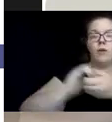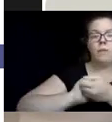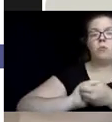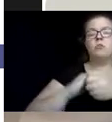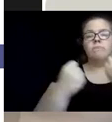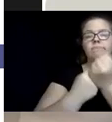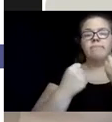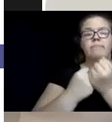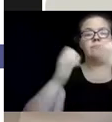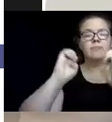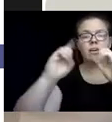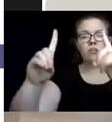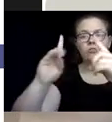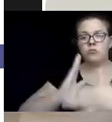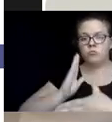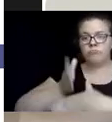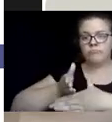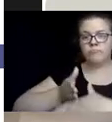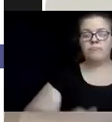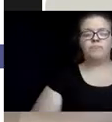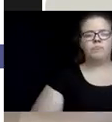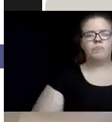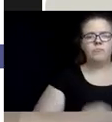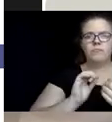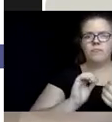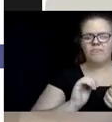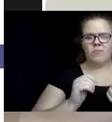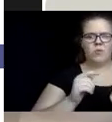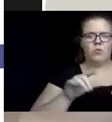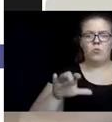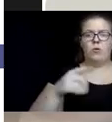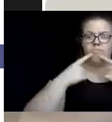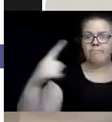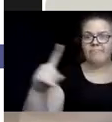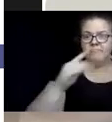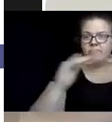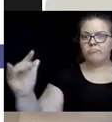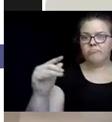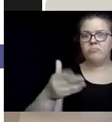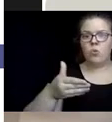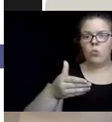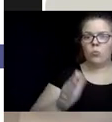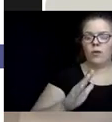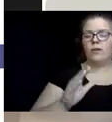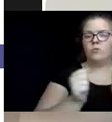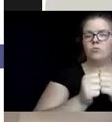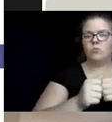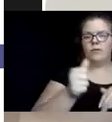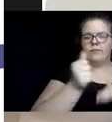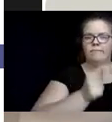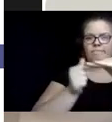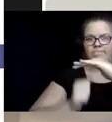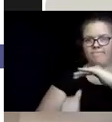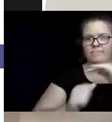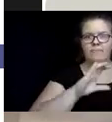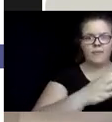and intervention. And we're doing that in a lot of ways with several subcommittees. So if any of you at some point who